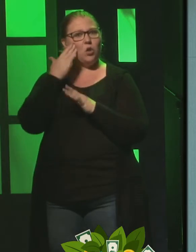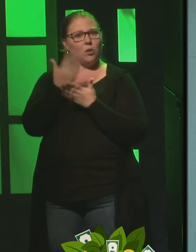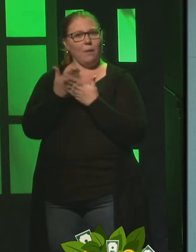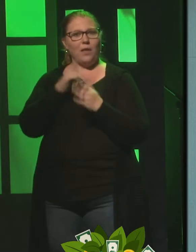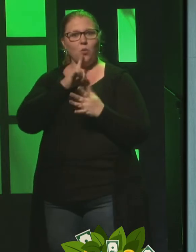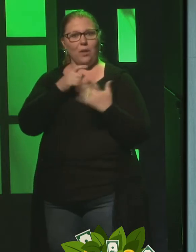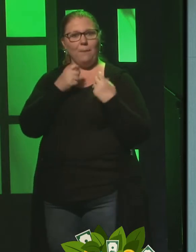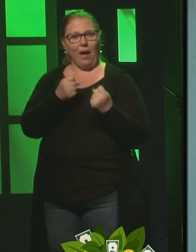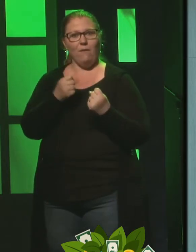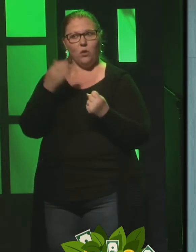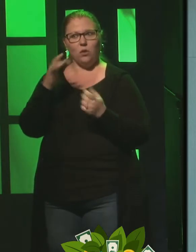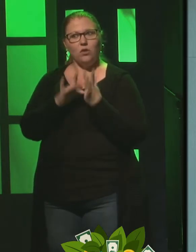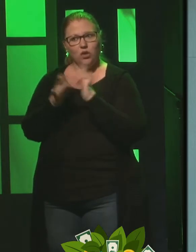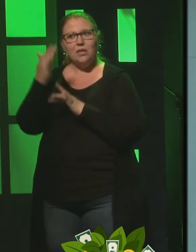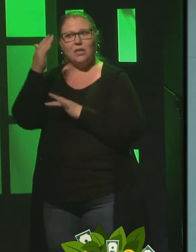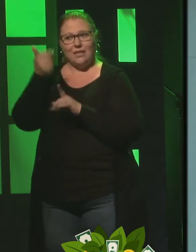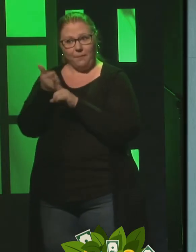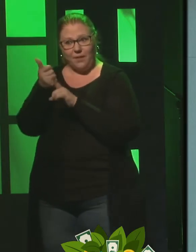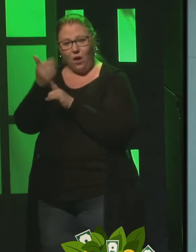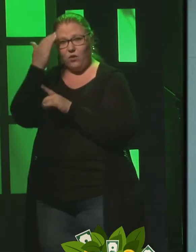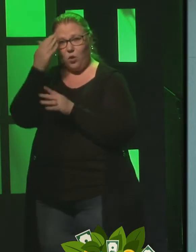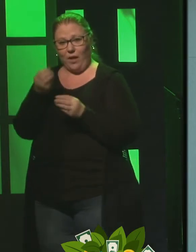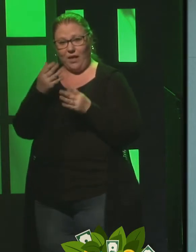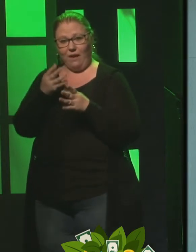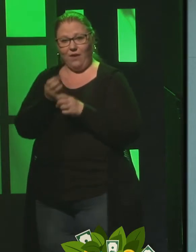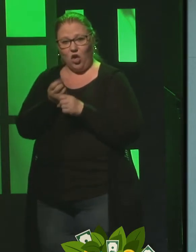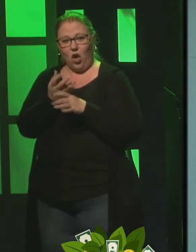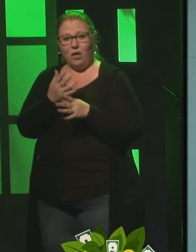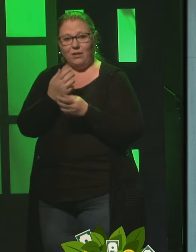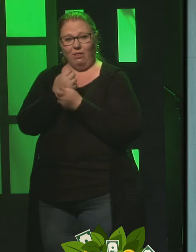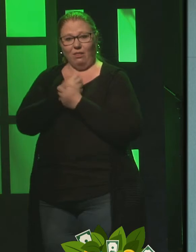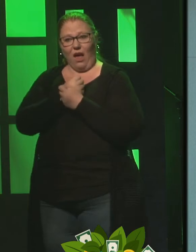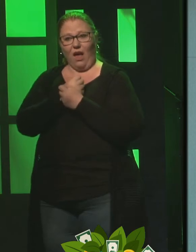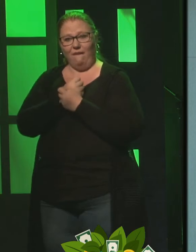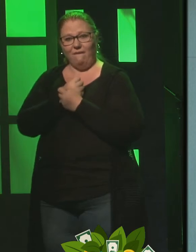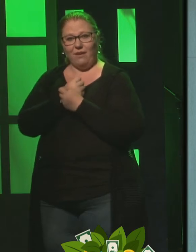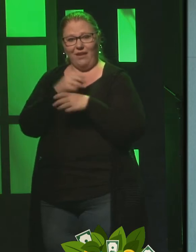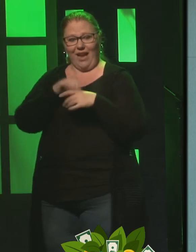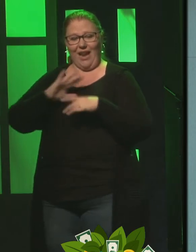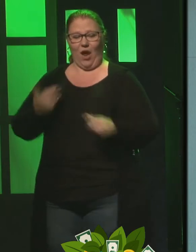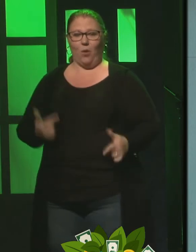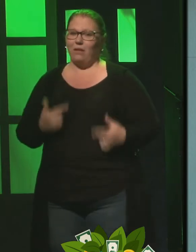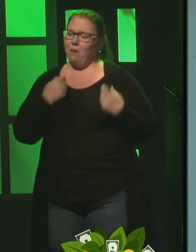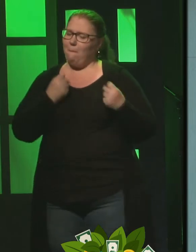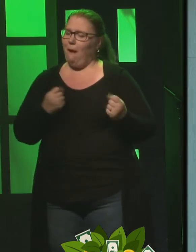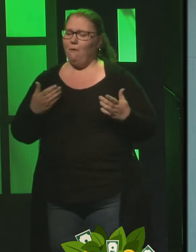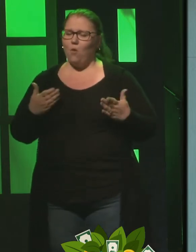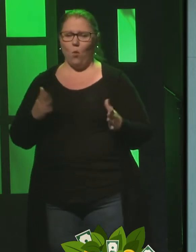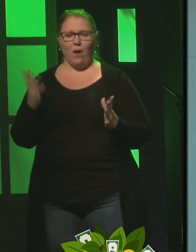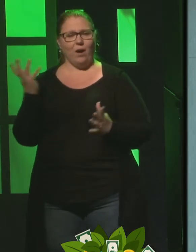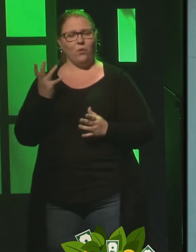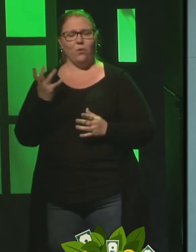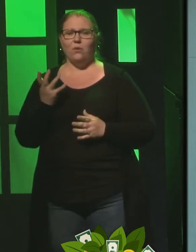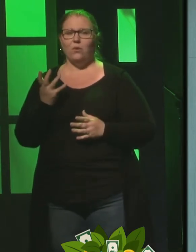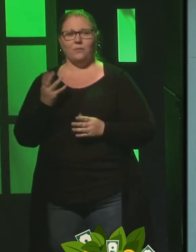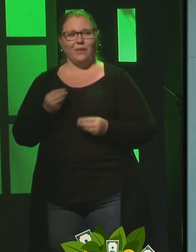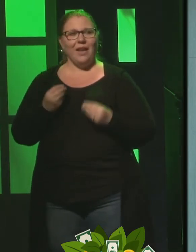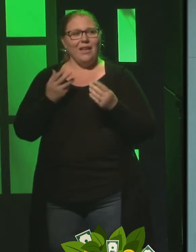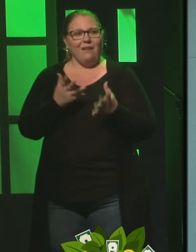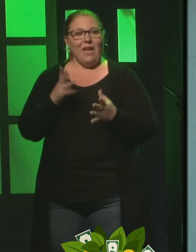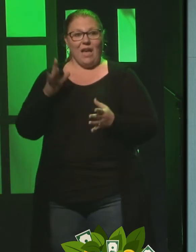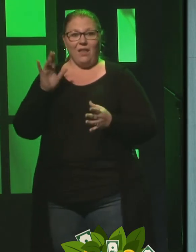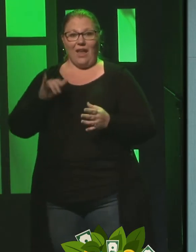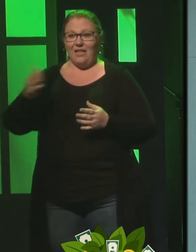really powerful. Jesus knew that giving brought love into our lives in a powerful way. Like, giving is just